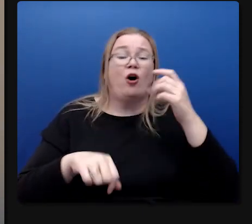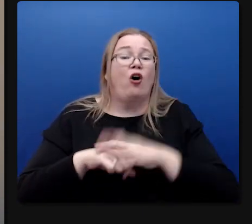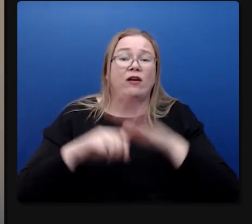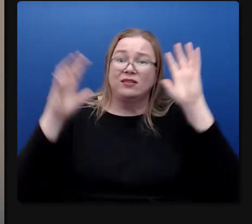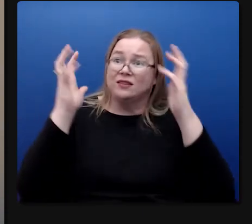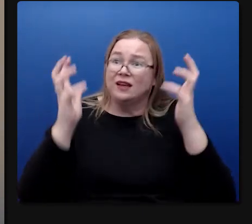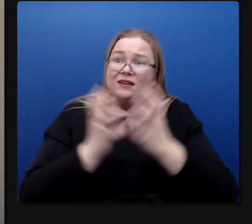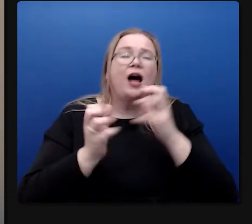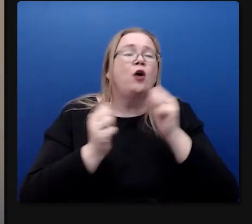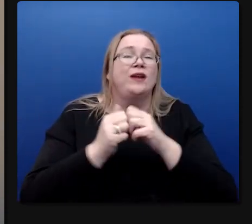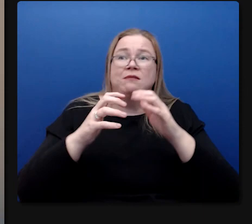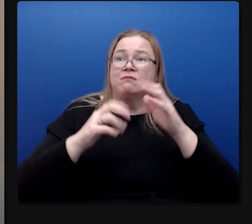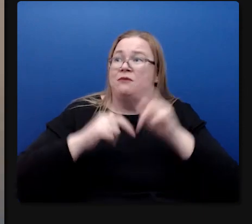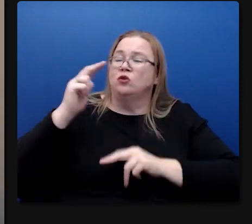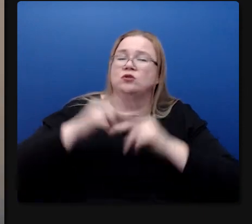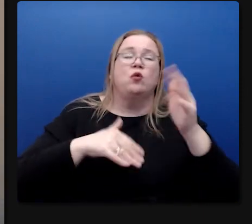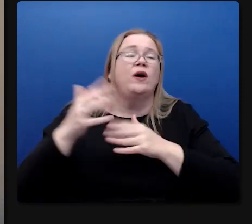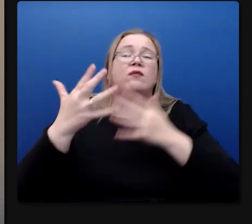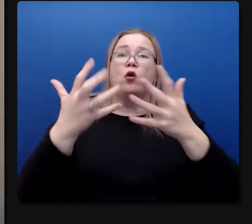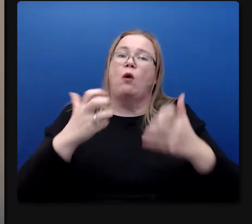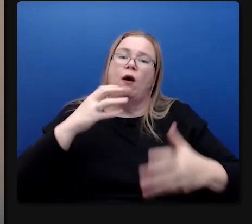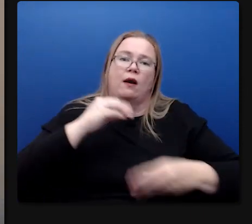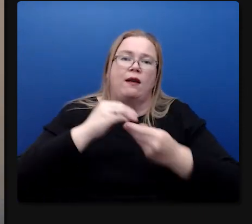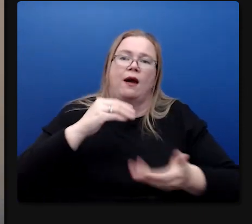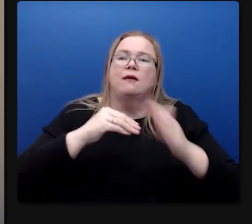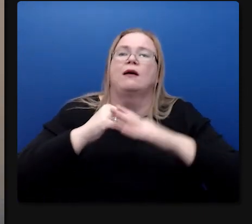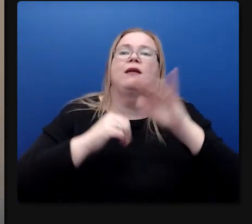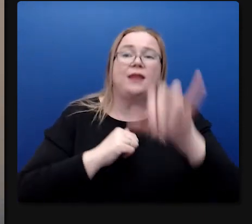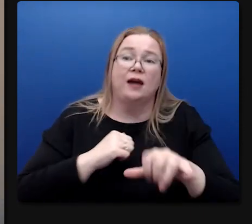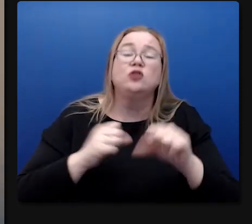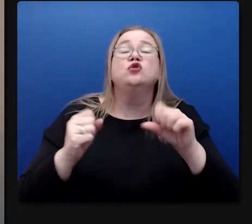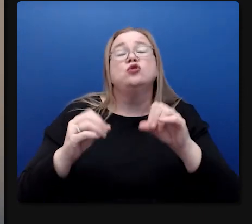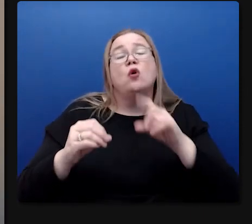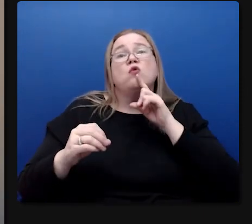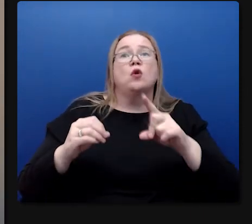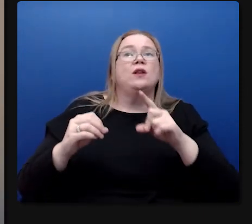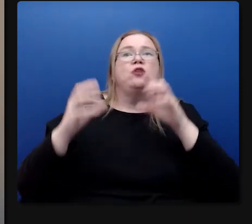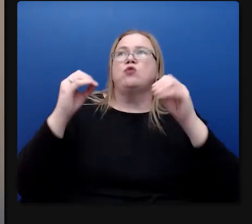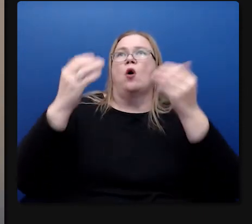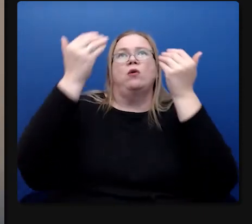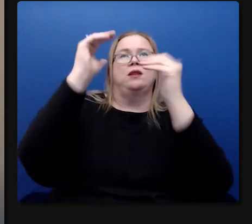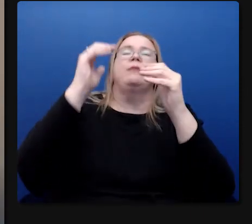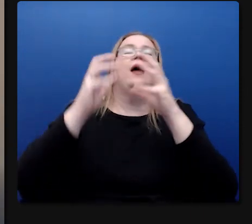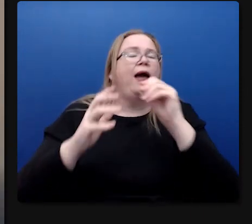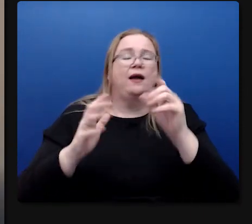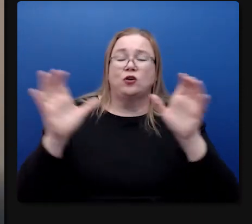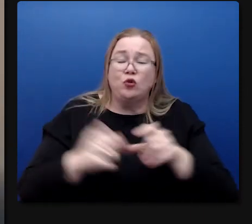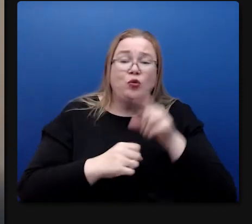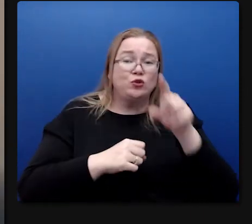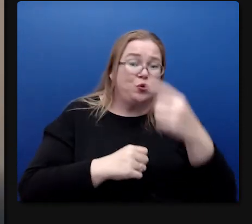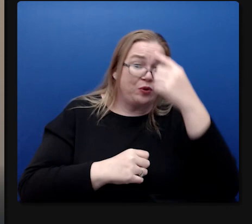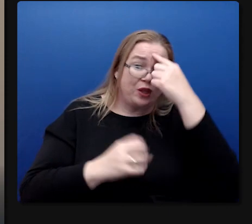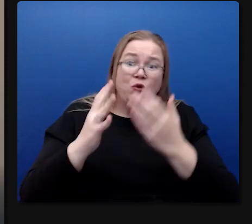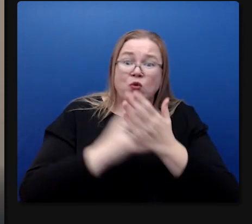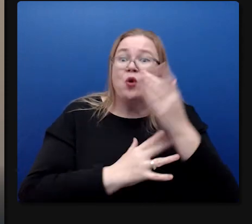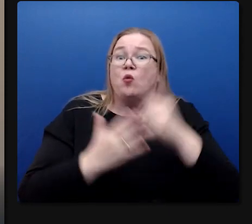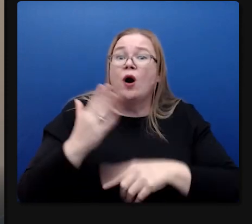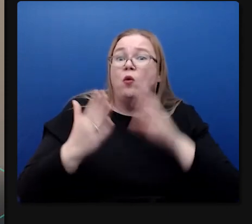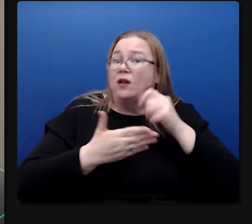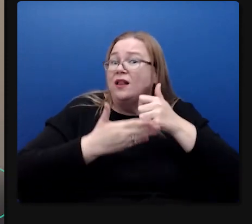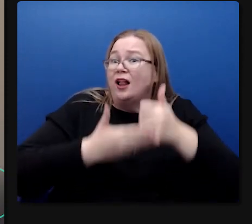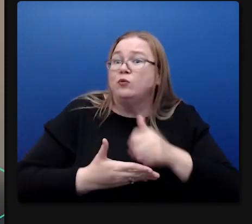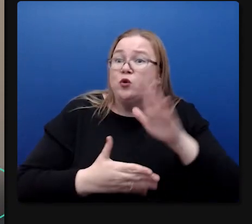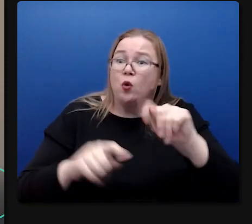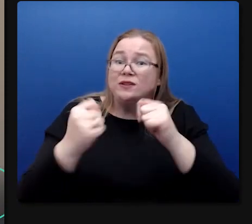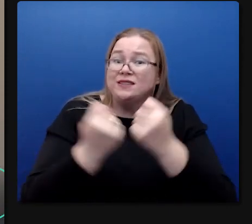on the cloud and build whatever you want on top of that. So really the sky is the limit. And I would urge you to think through what is going to help